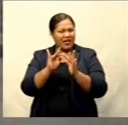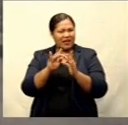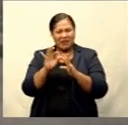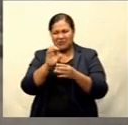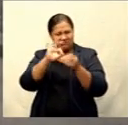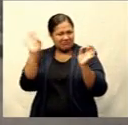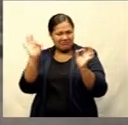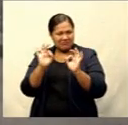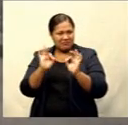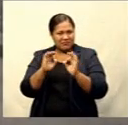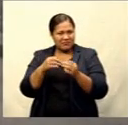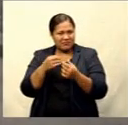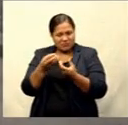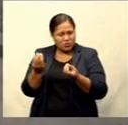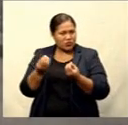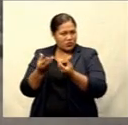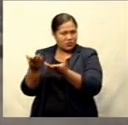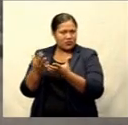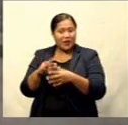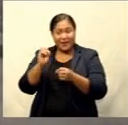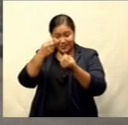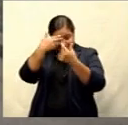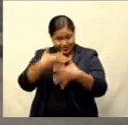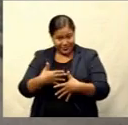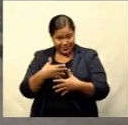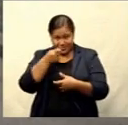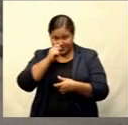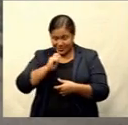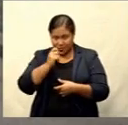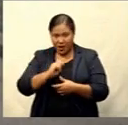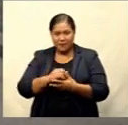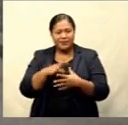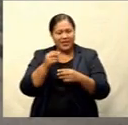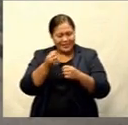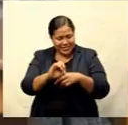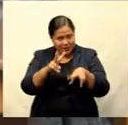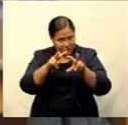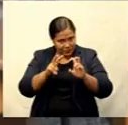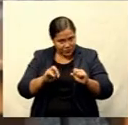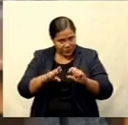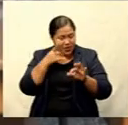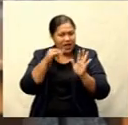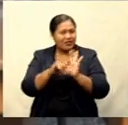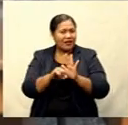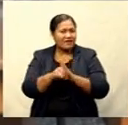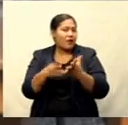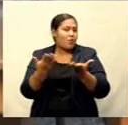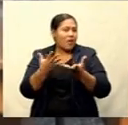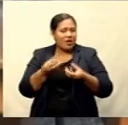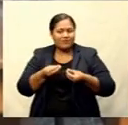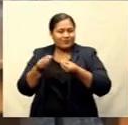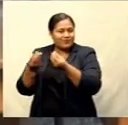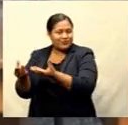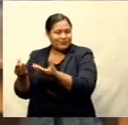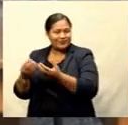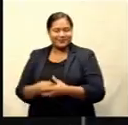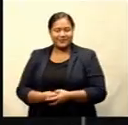were seen in screening clinics and swabbed, and cases under investigation to determine possible sources of